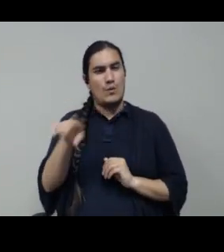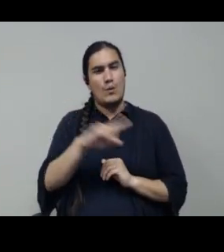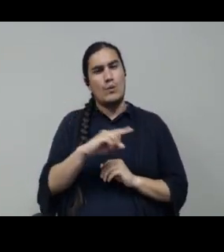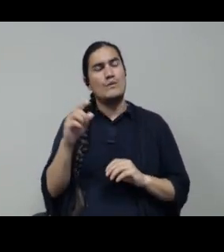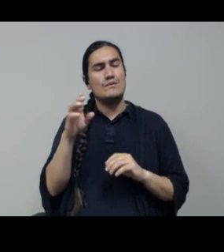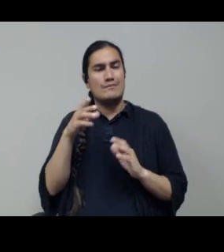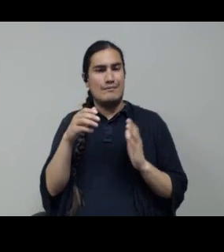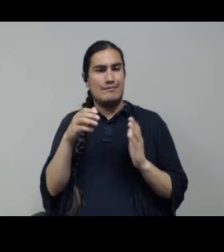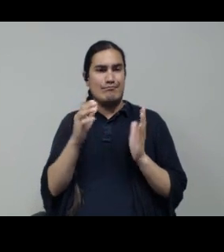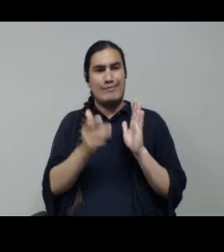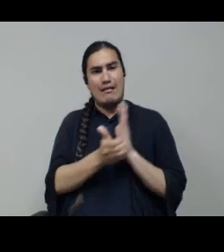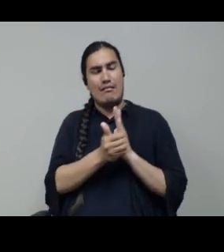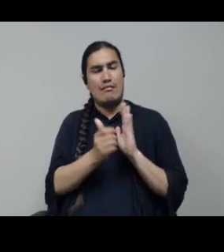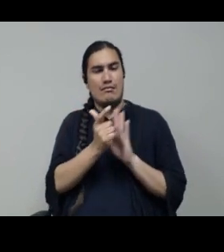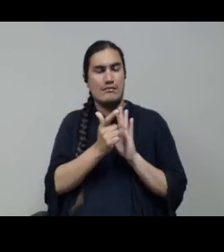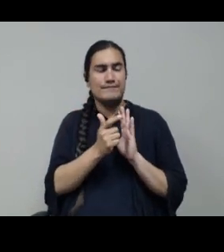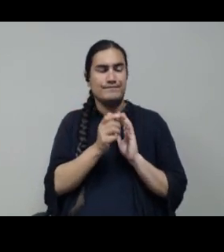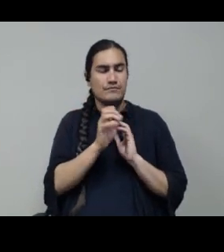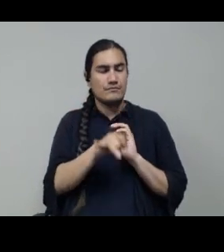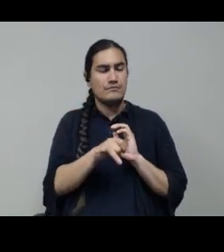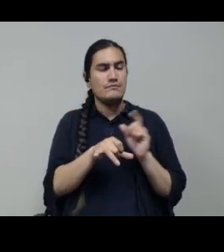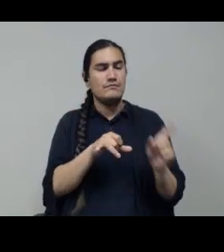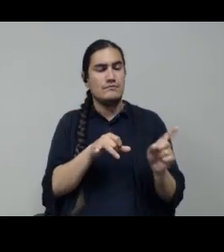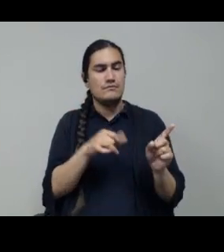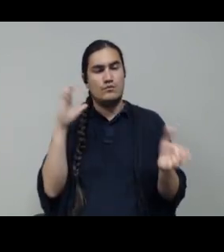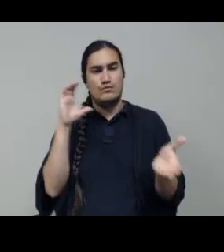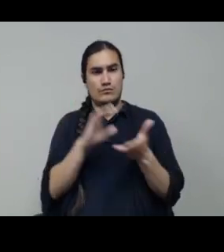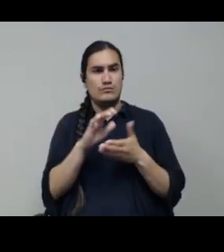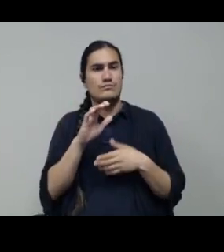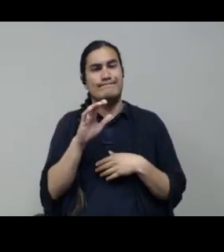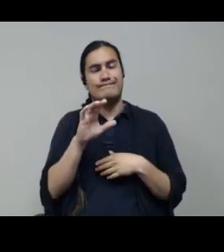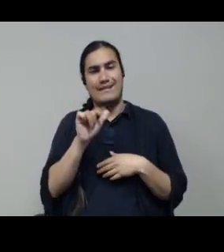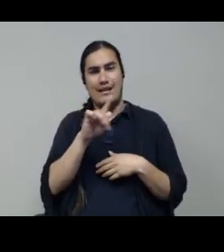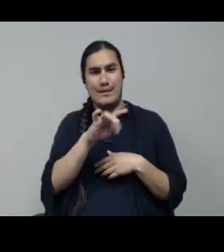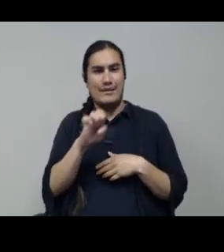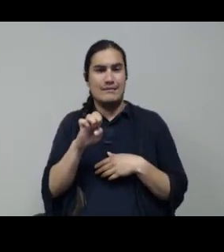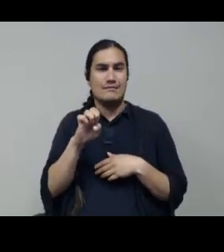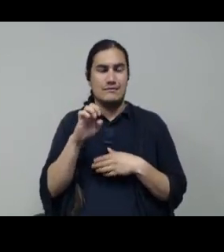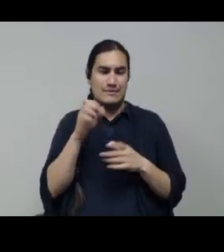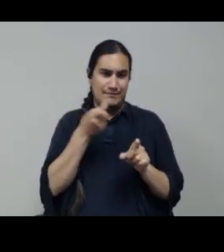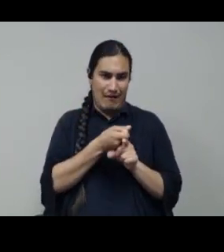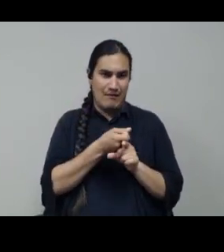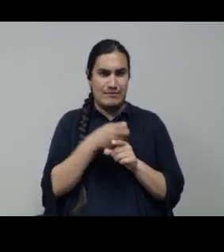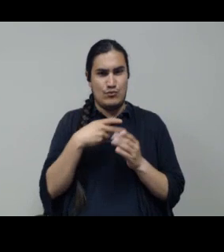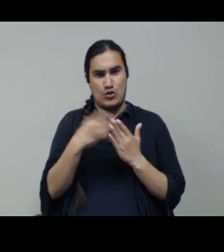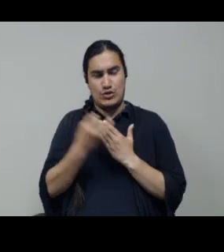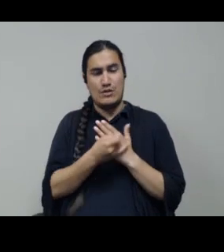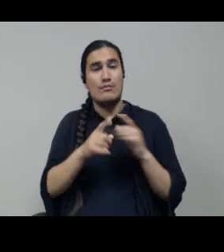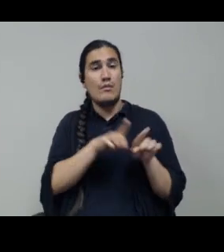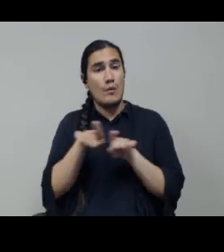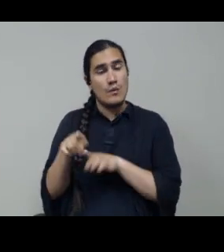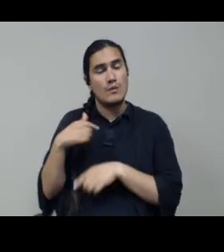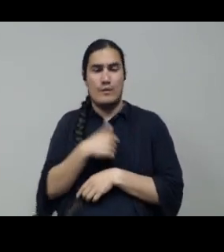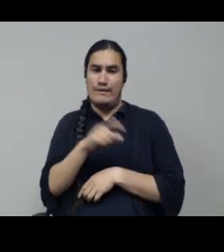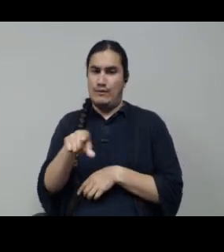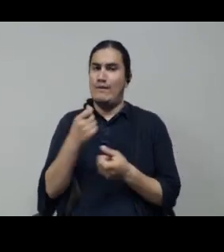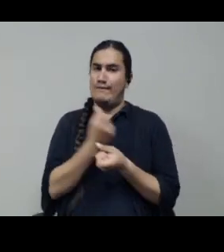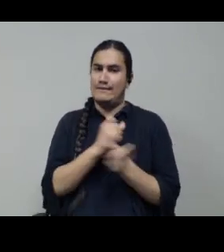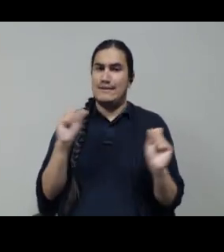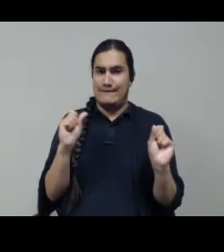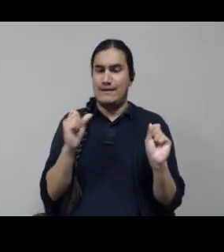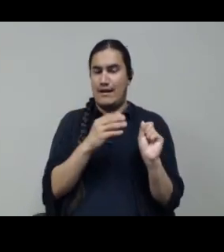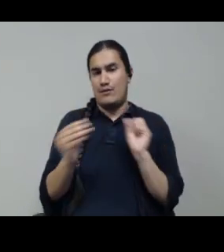too share the goals of reduced VMTs and climate reduction impact projects, but we also have to have some safety and